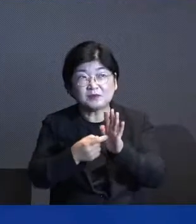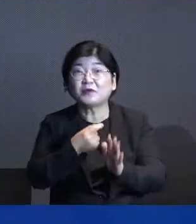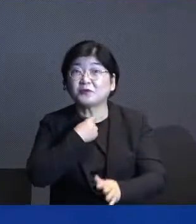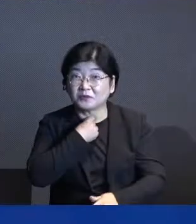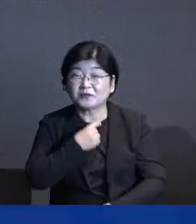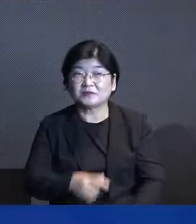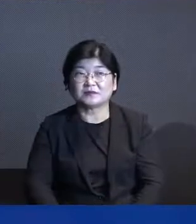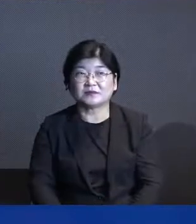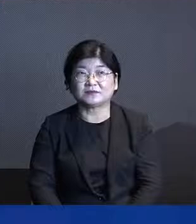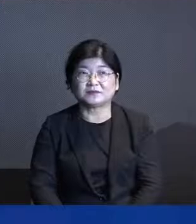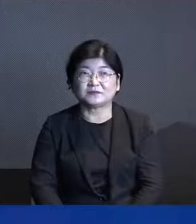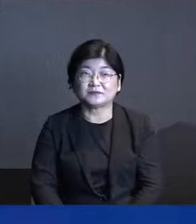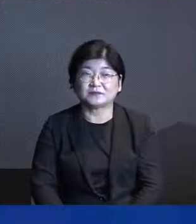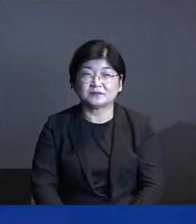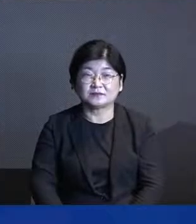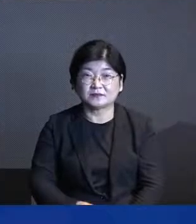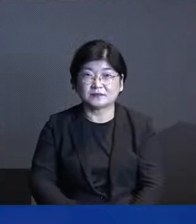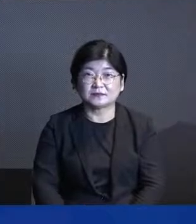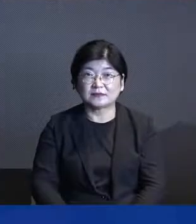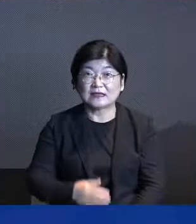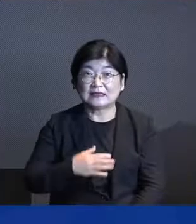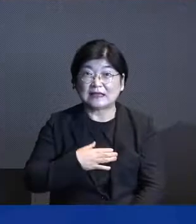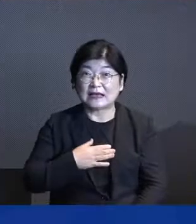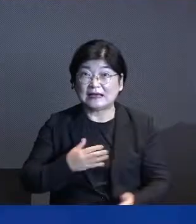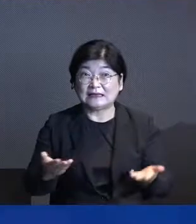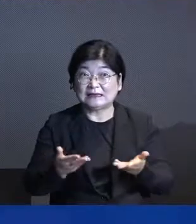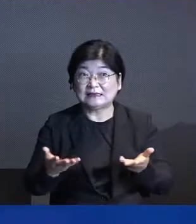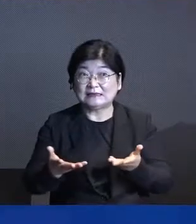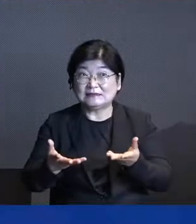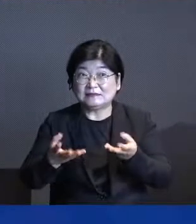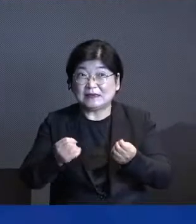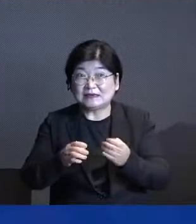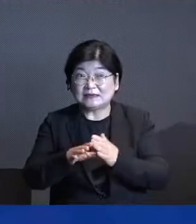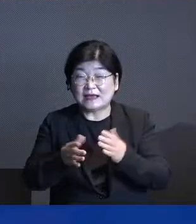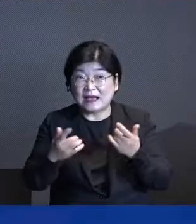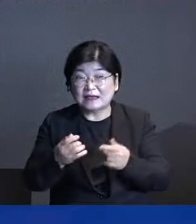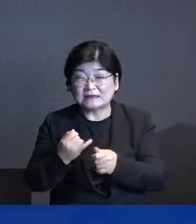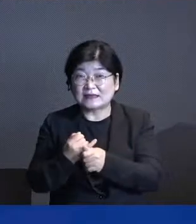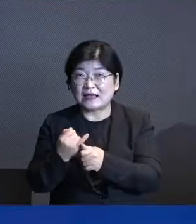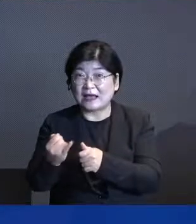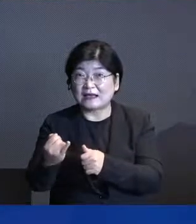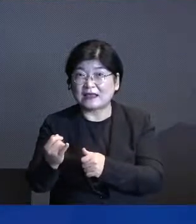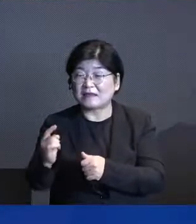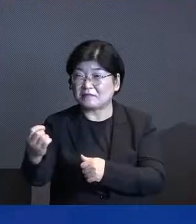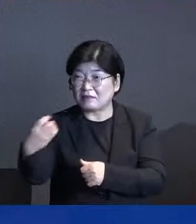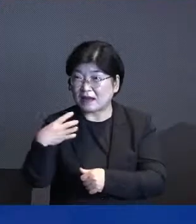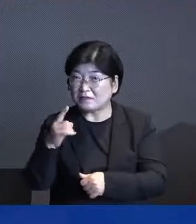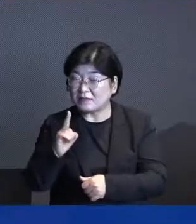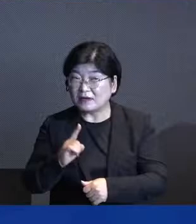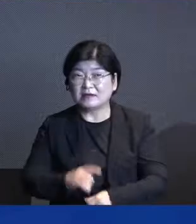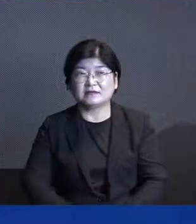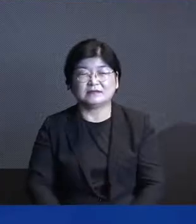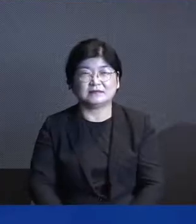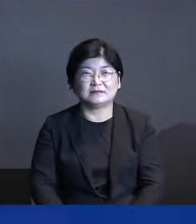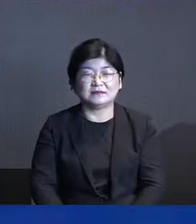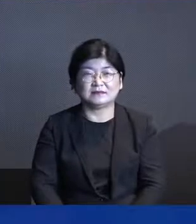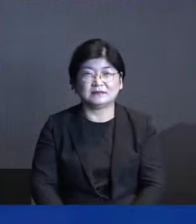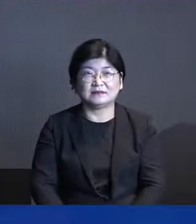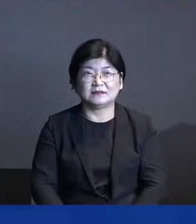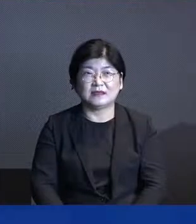that I have to work hard, especially when there is a free meal after the talk. So